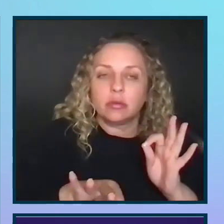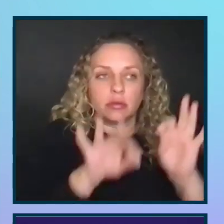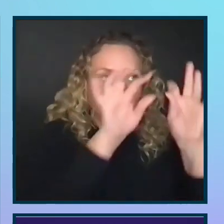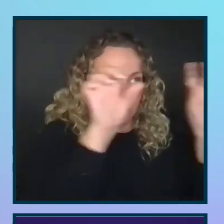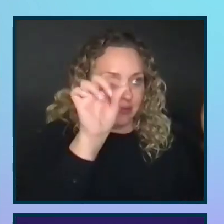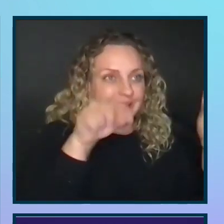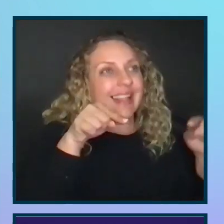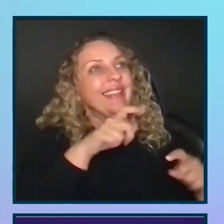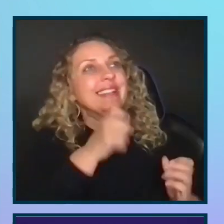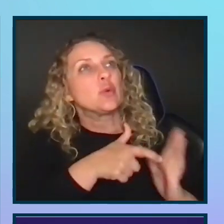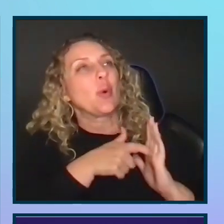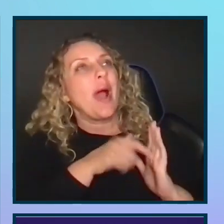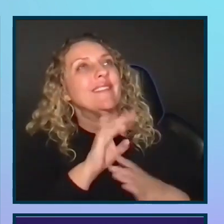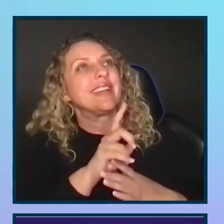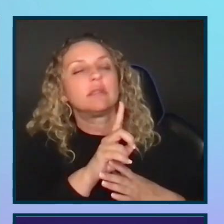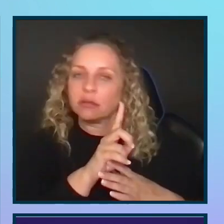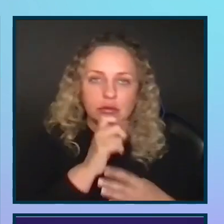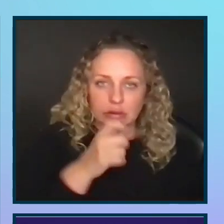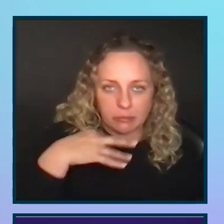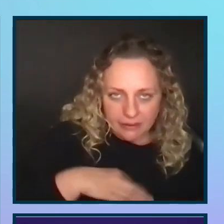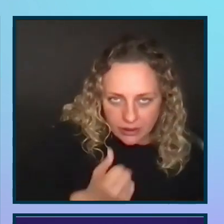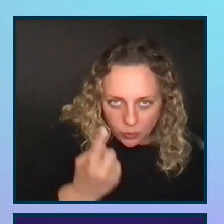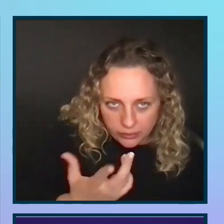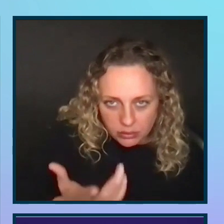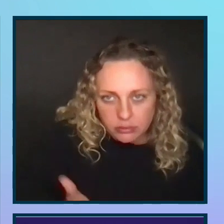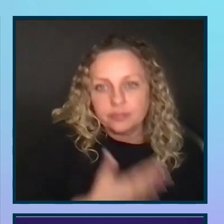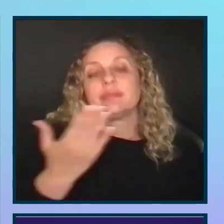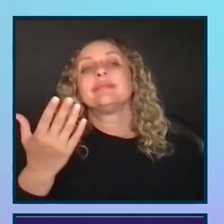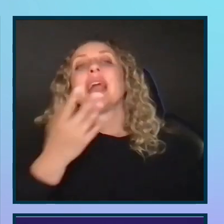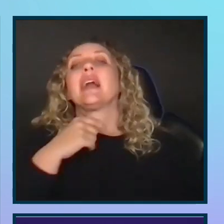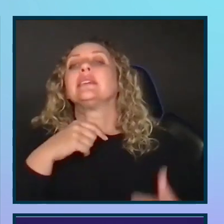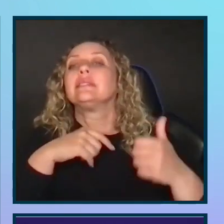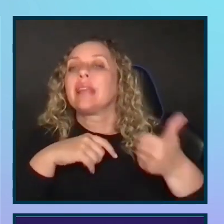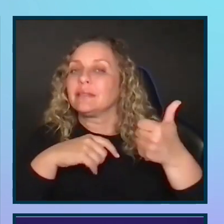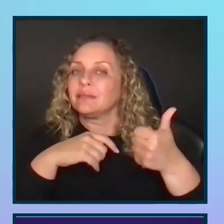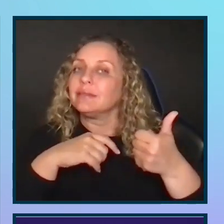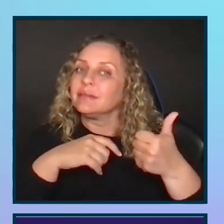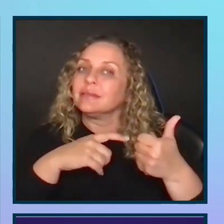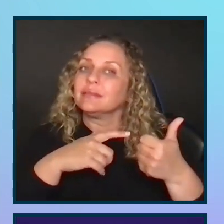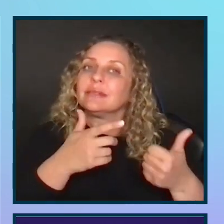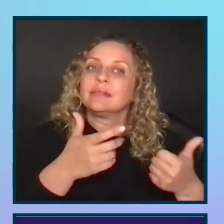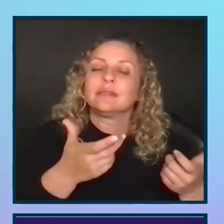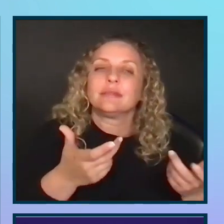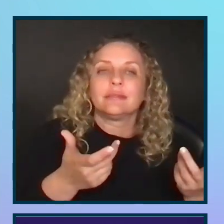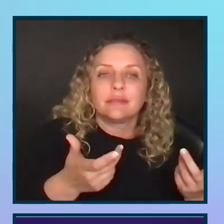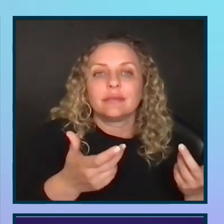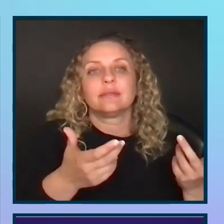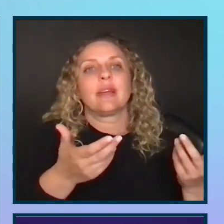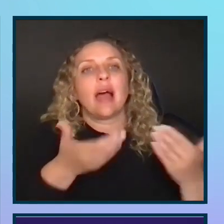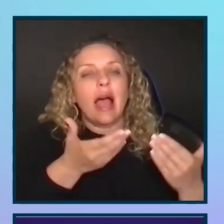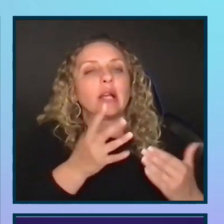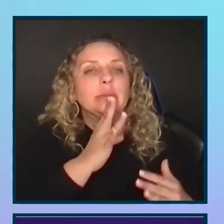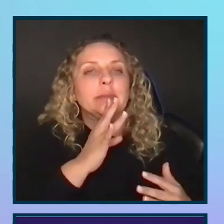with this field is required doesn't help anybody. And 10, hire, speak with, listen to, and